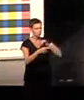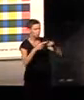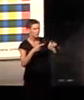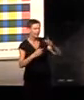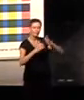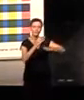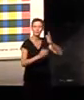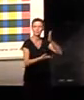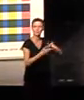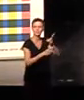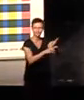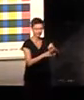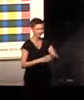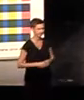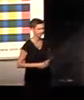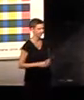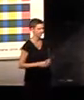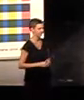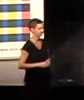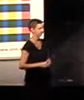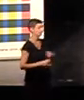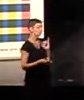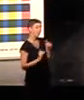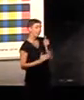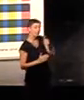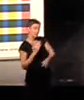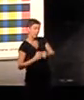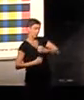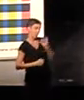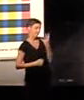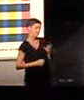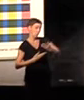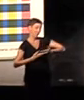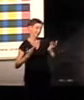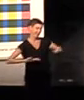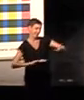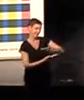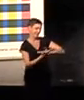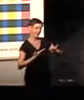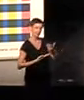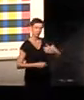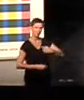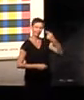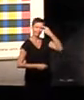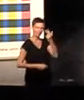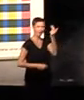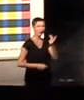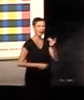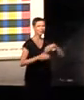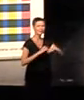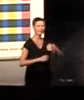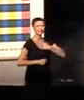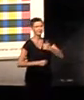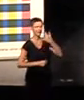zo let's start a for b reflection and the date on the processing of art in the gates of